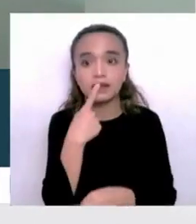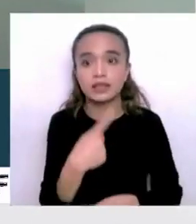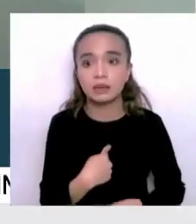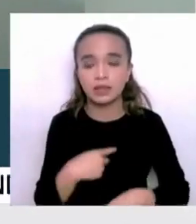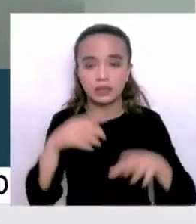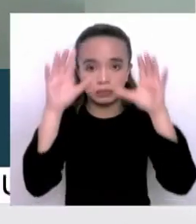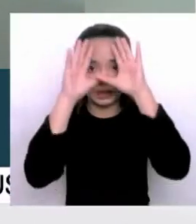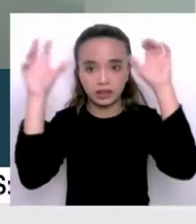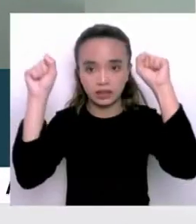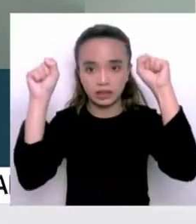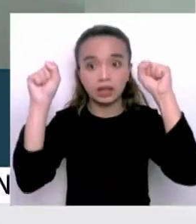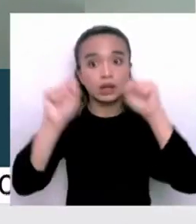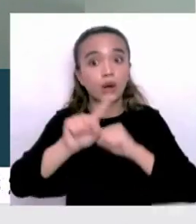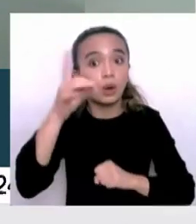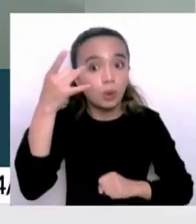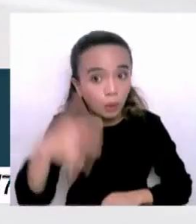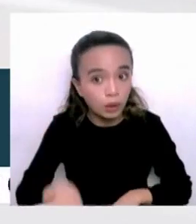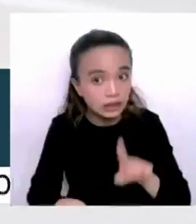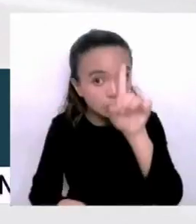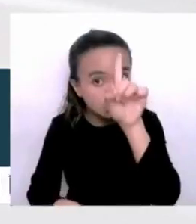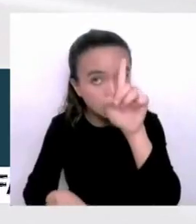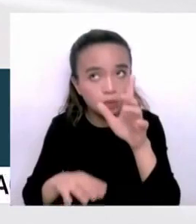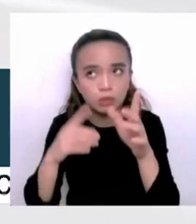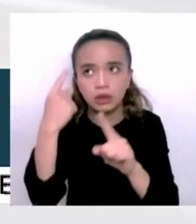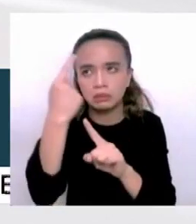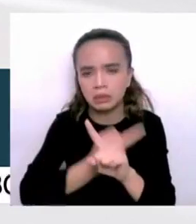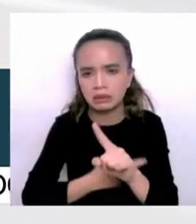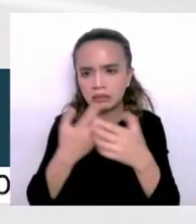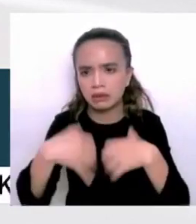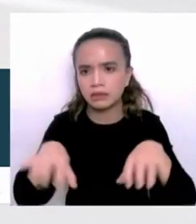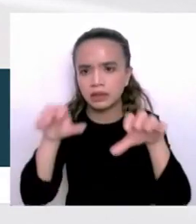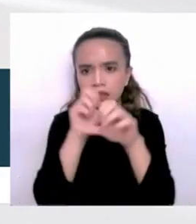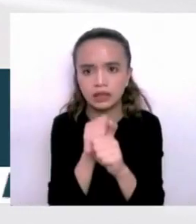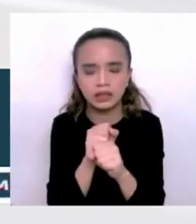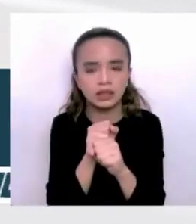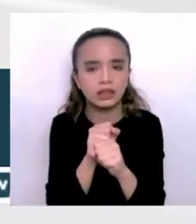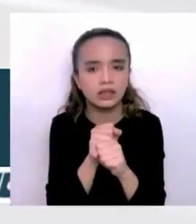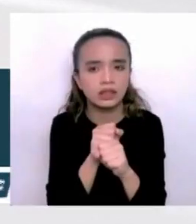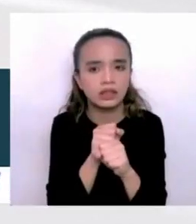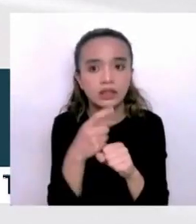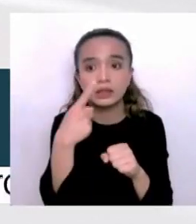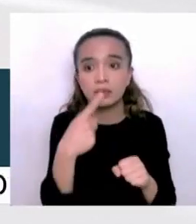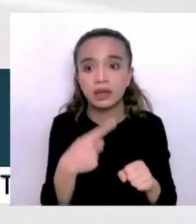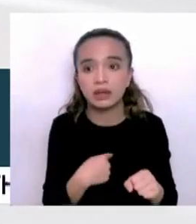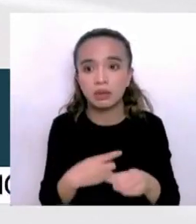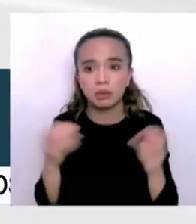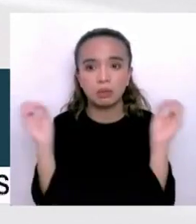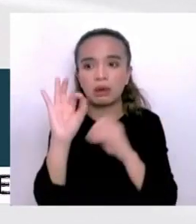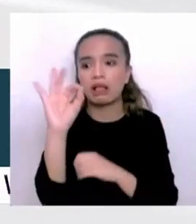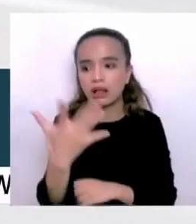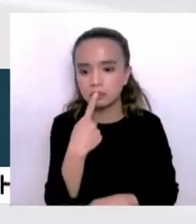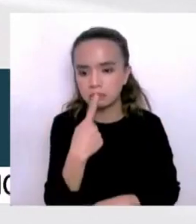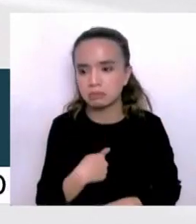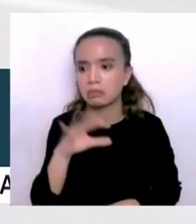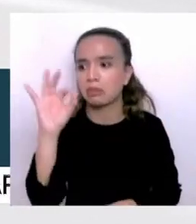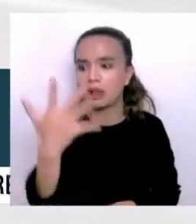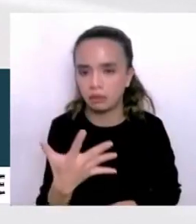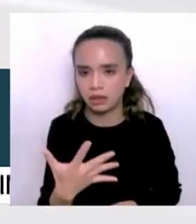presidente, only 1 month after the delivery of the loan, sabi niya wala na tayong pera. Eh